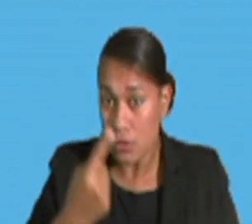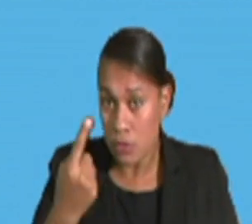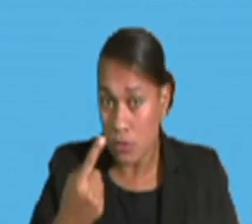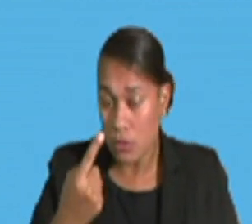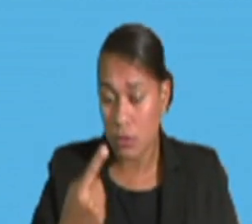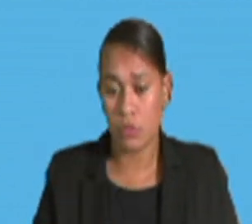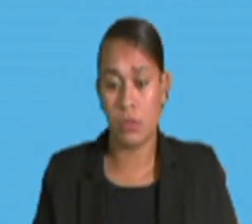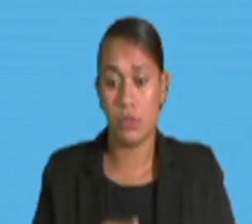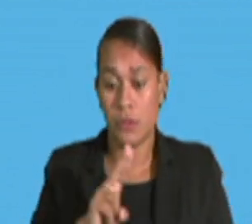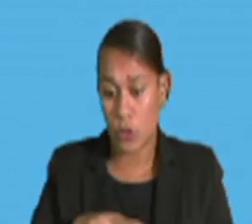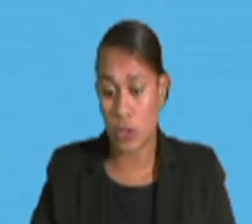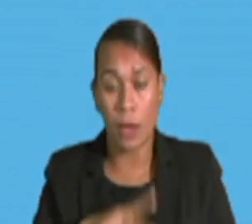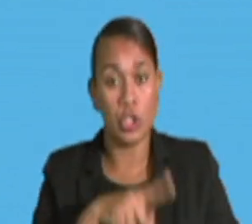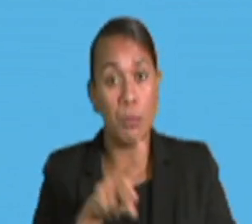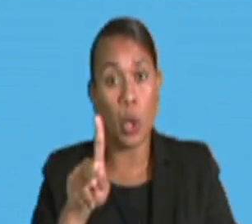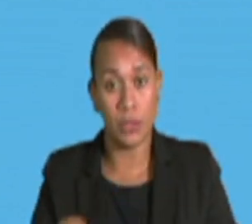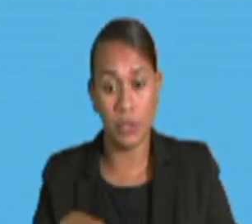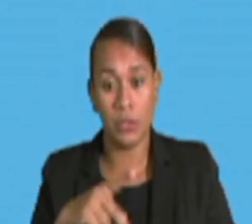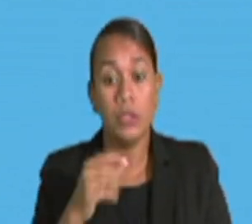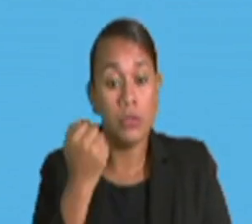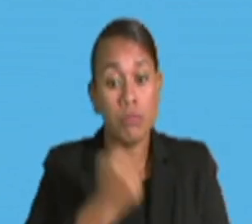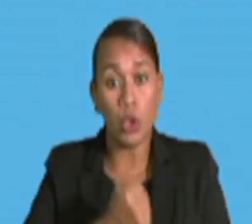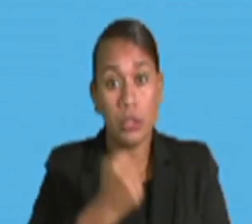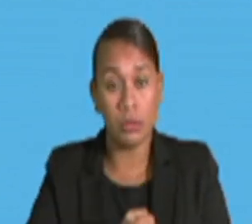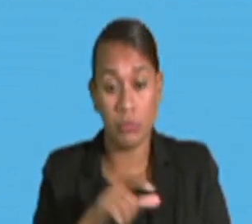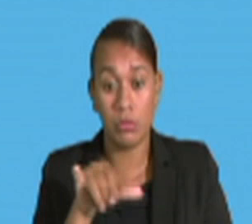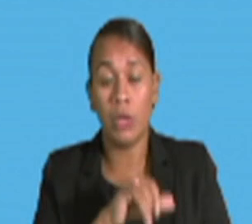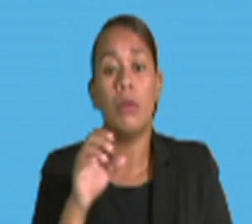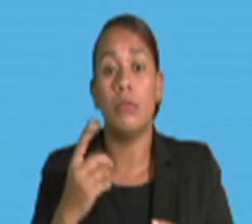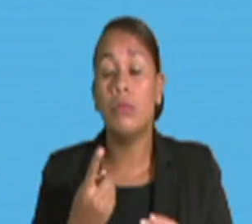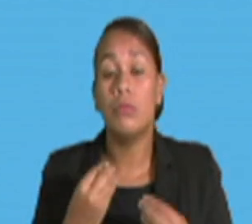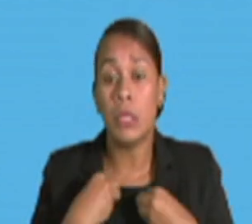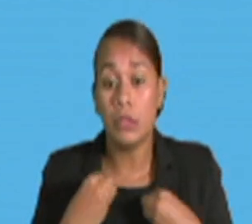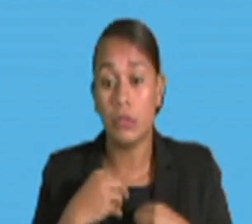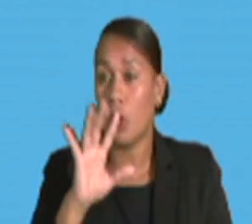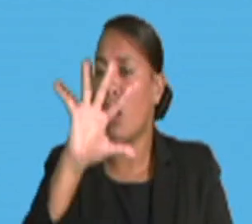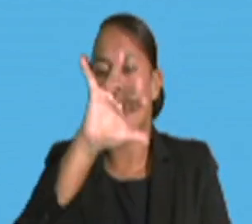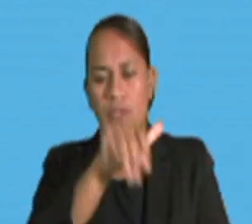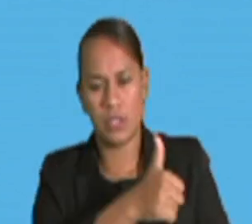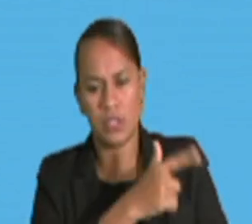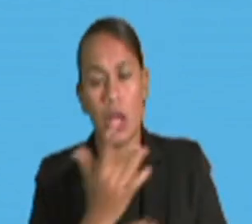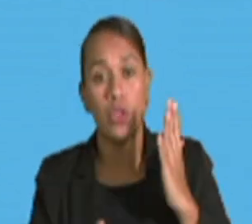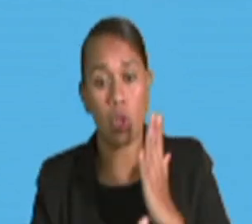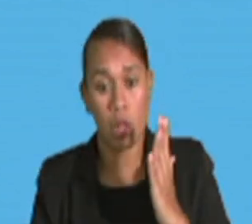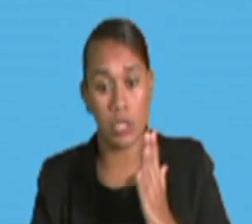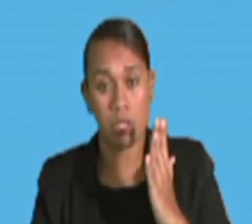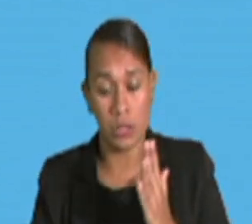Fijian passports have been printed by a company called Obetha Technologies, known as